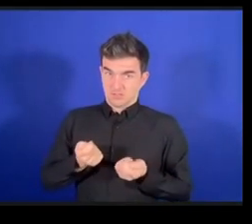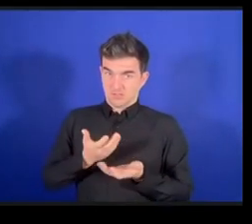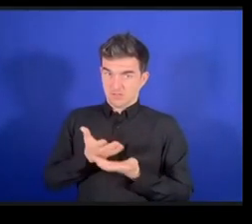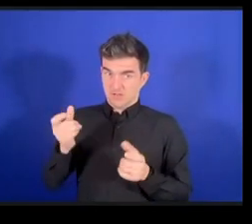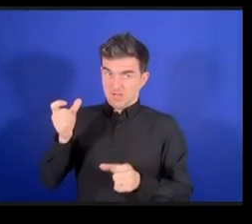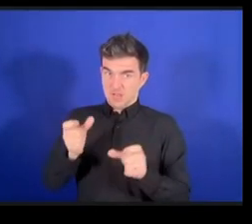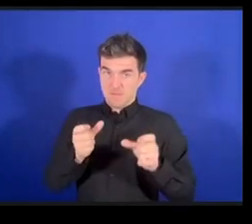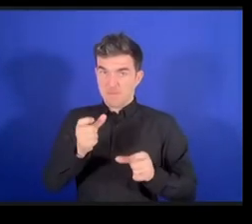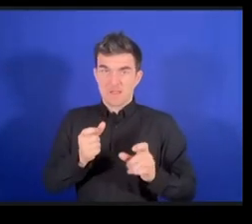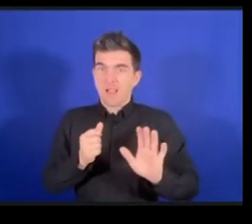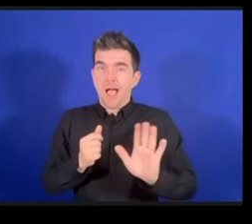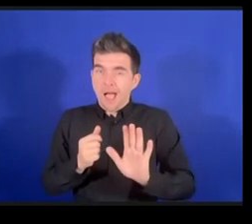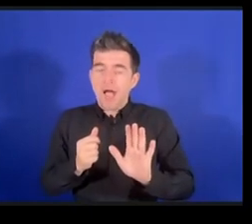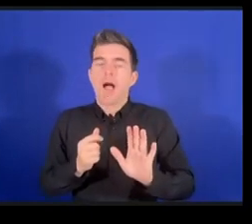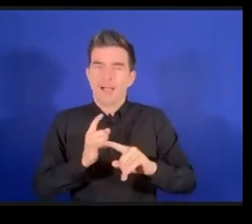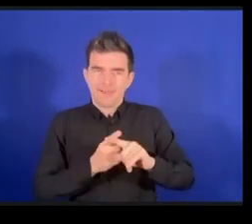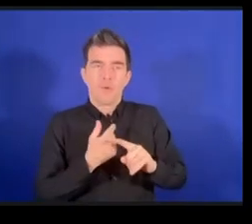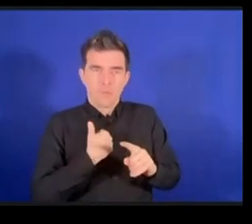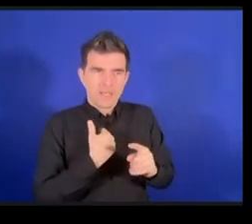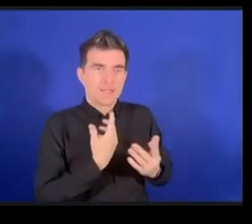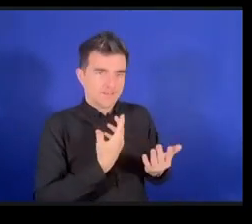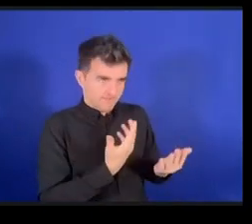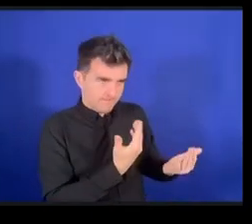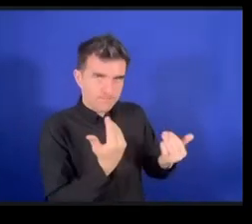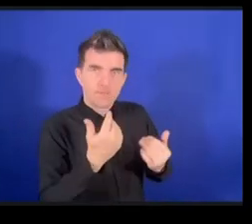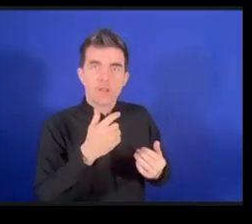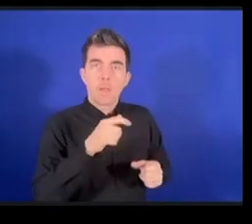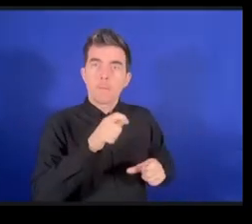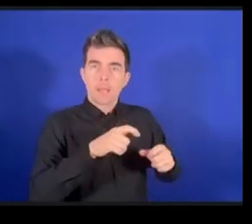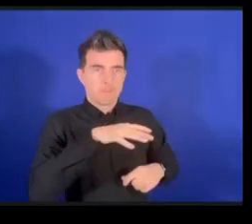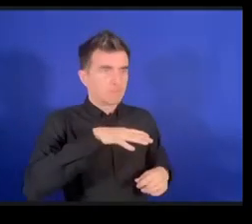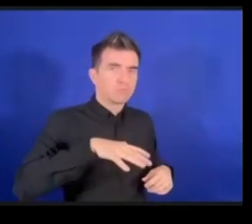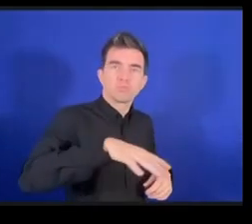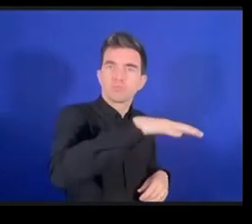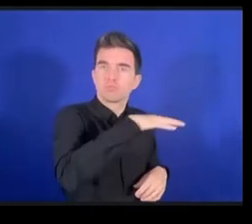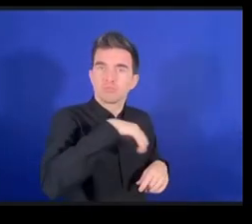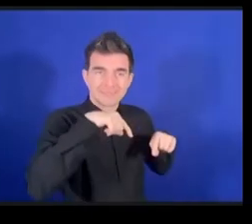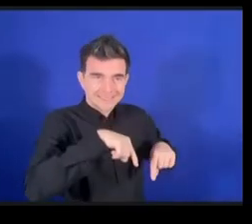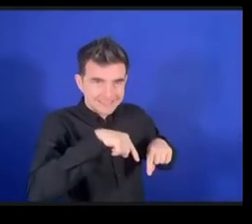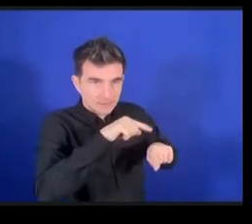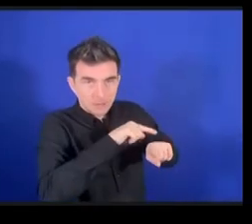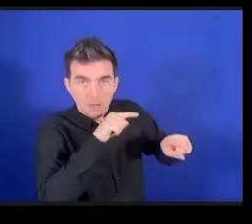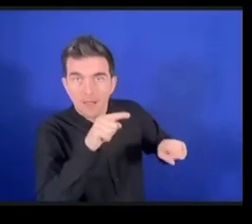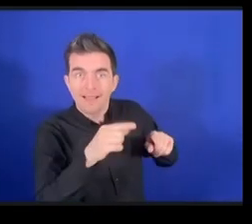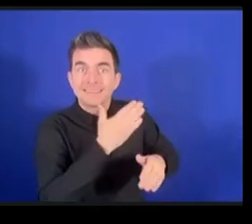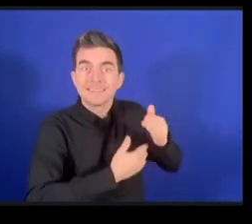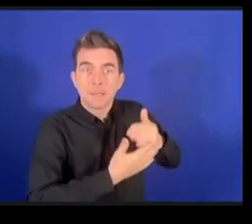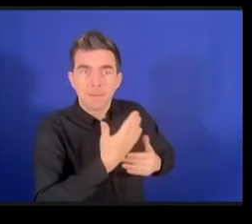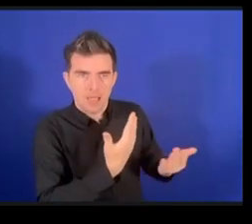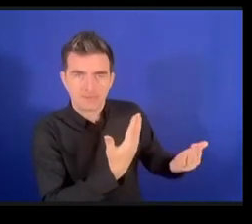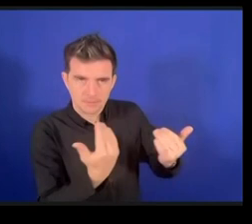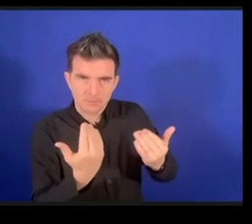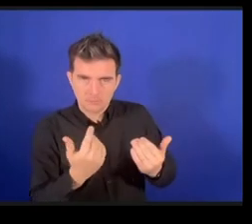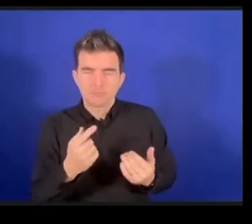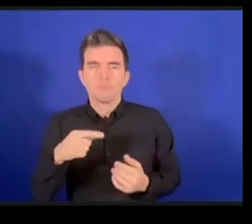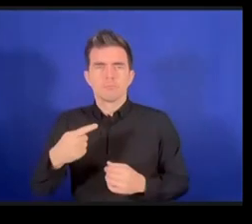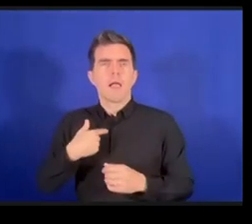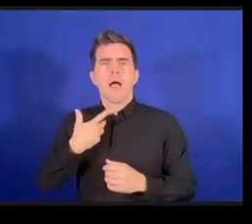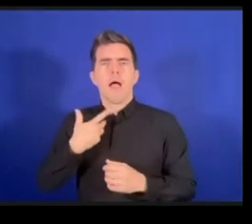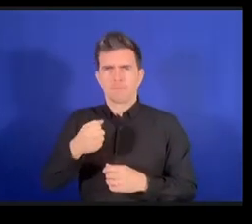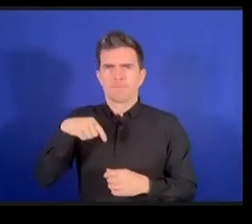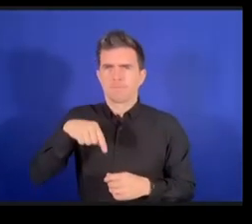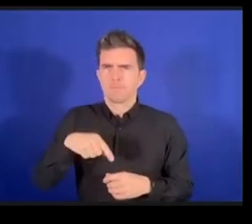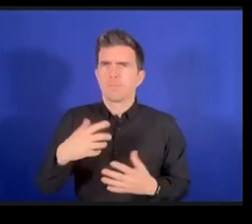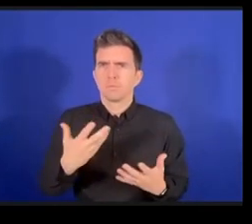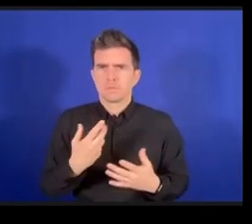October in uh in the igf uh we had two persons with disabilities uh from